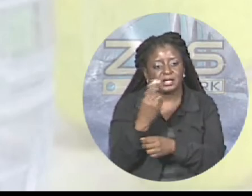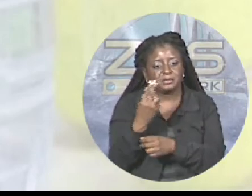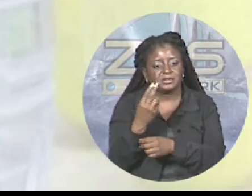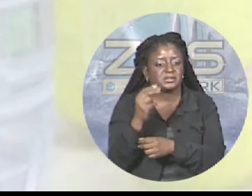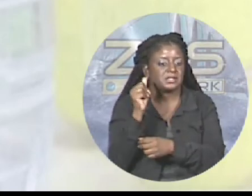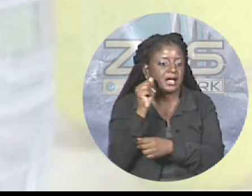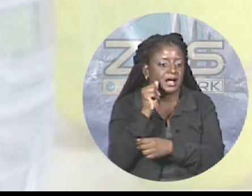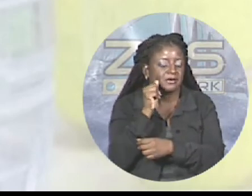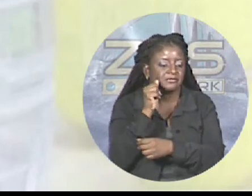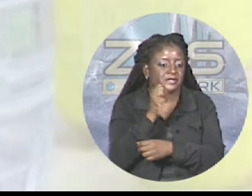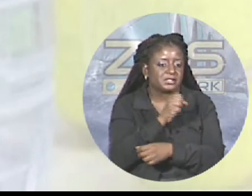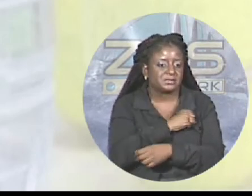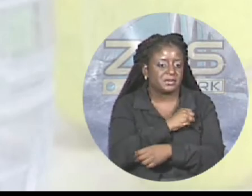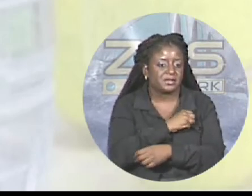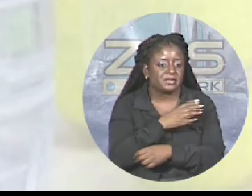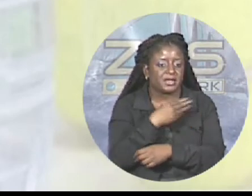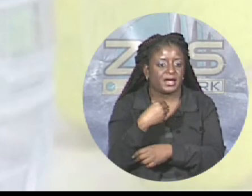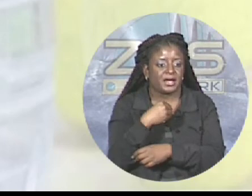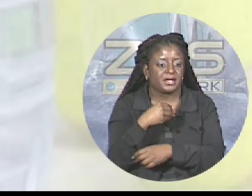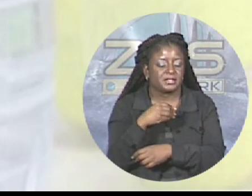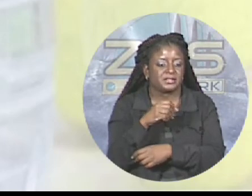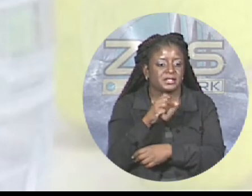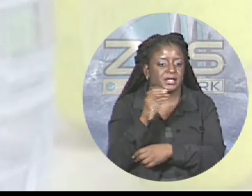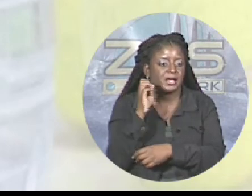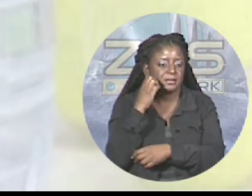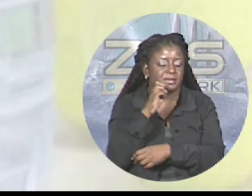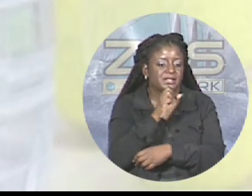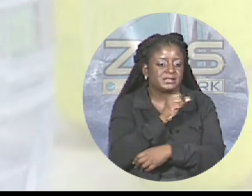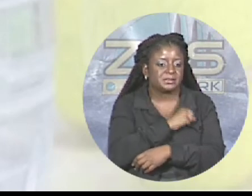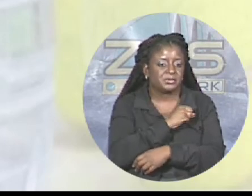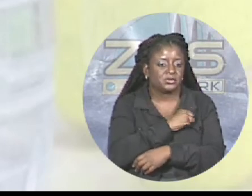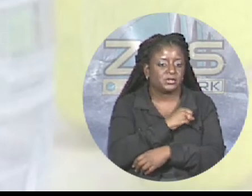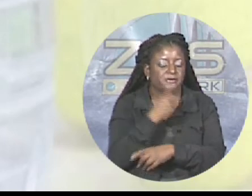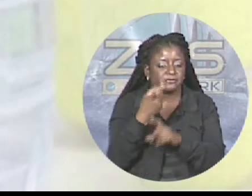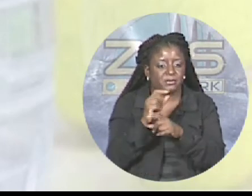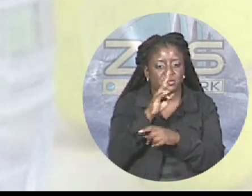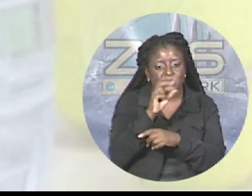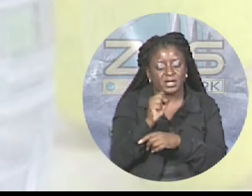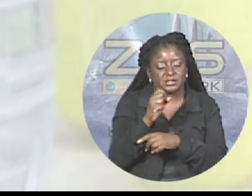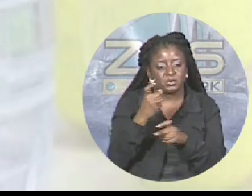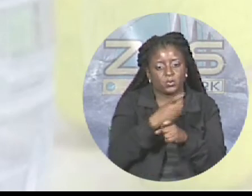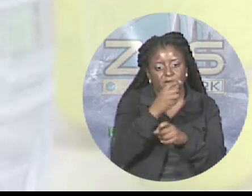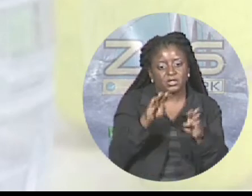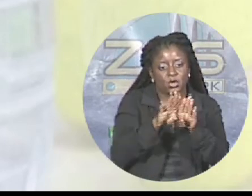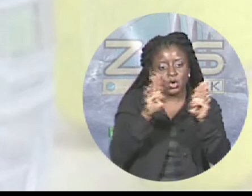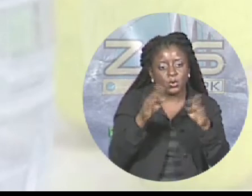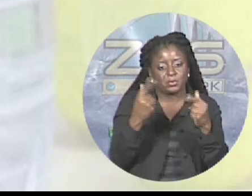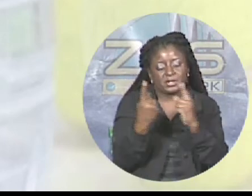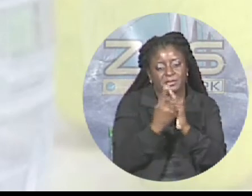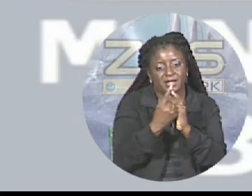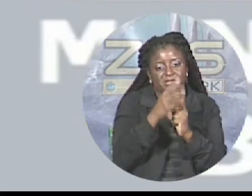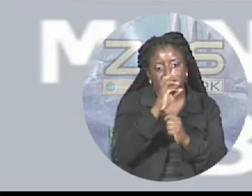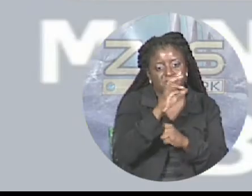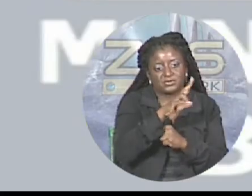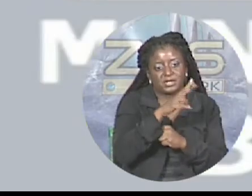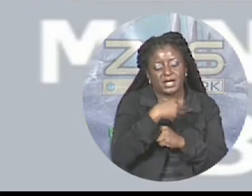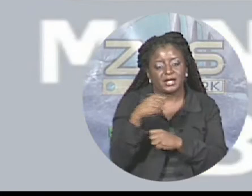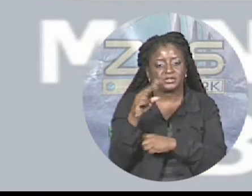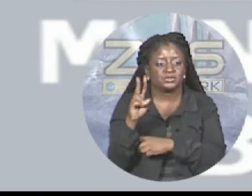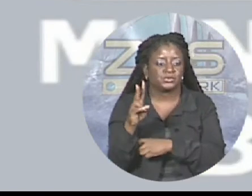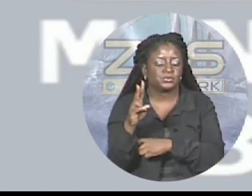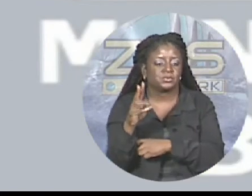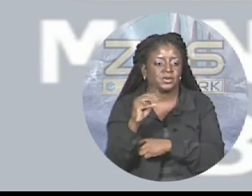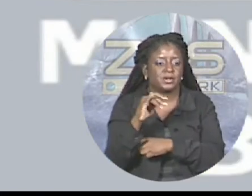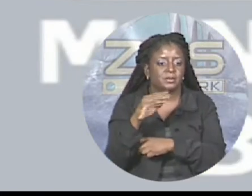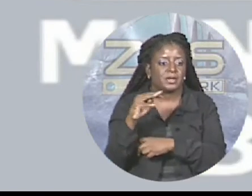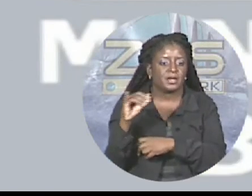Africa Smith and Amnet Simagnola from the USA, they won their opening round match 6-3. And two. From the minor league